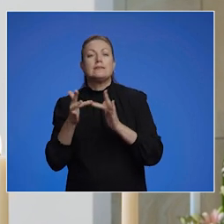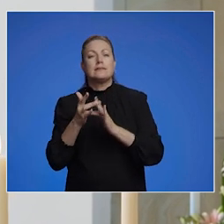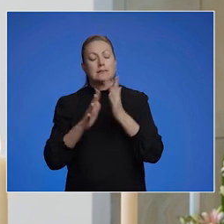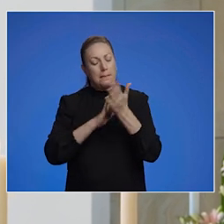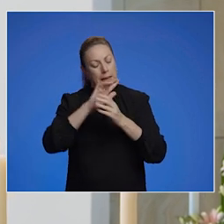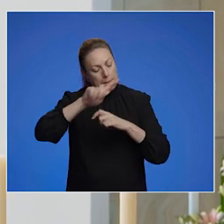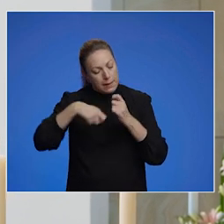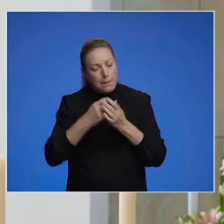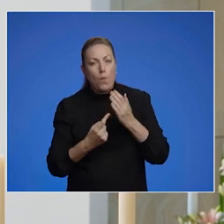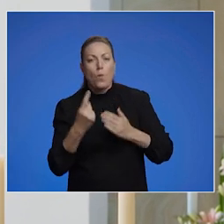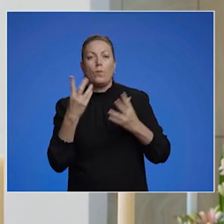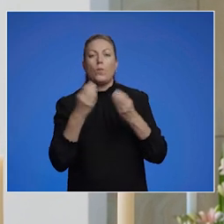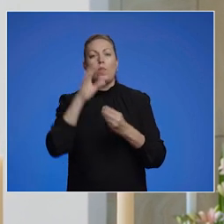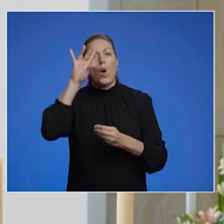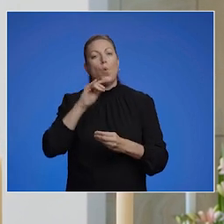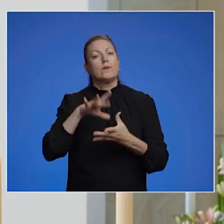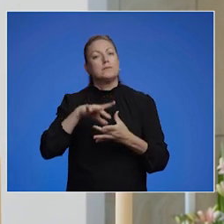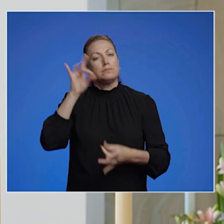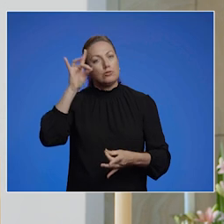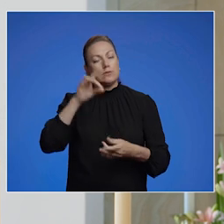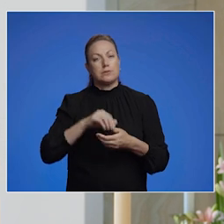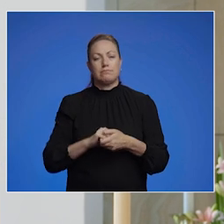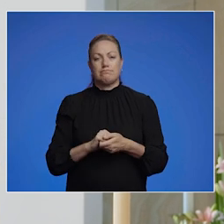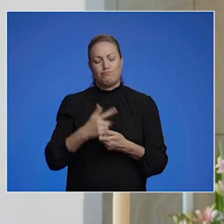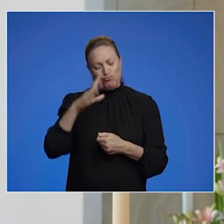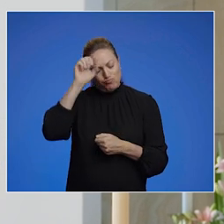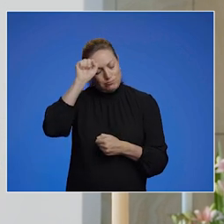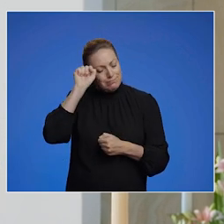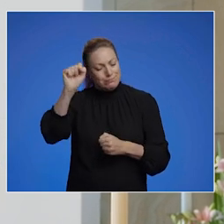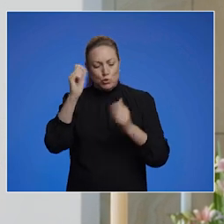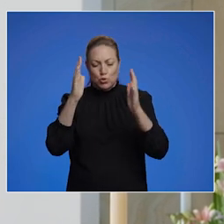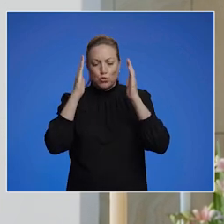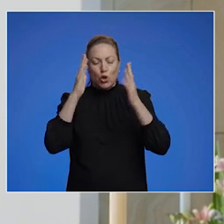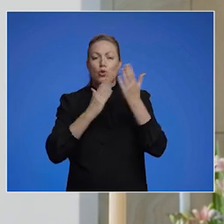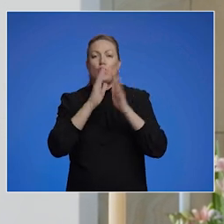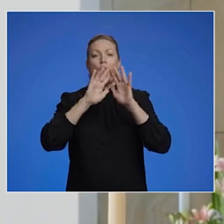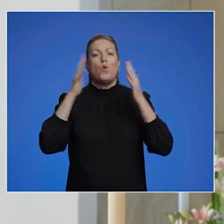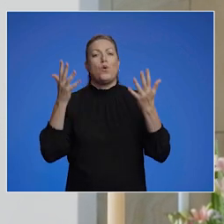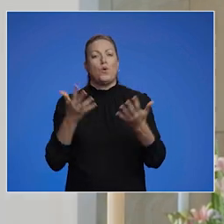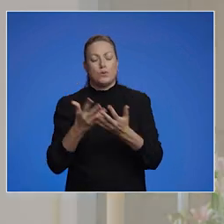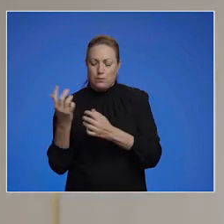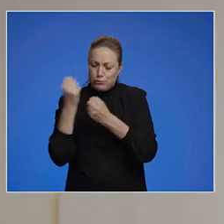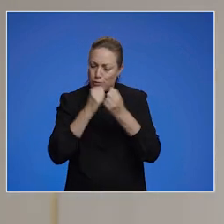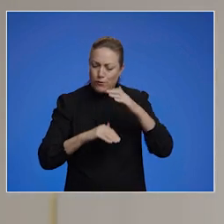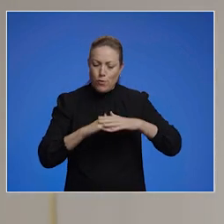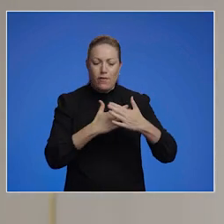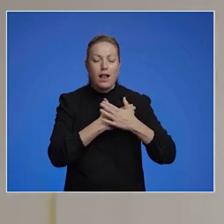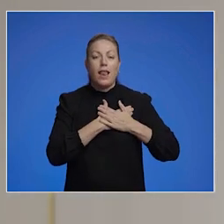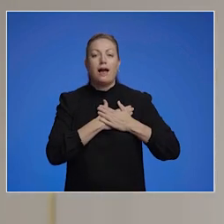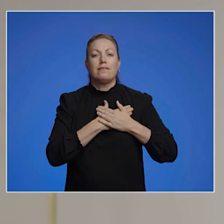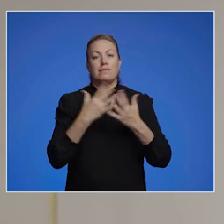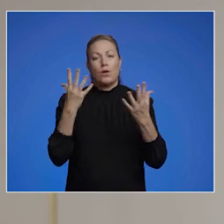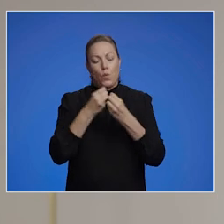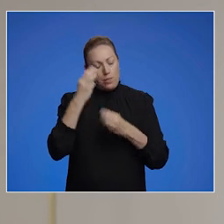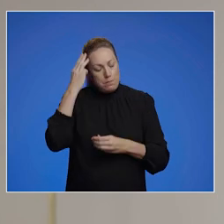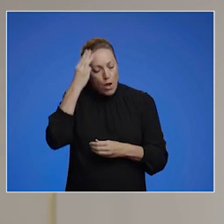by the Holy Spirit. Remember, Lord, your church spread throughout the world, and bring her to the fullness of charity, together with Francis,